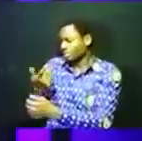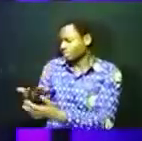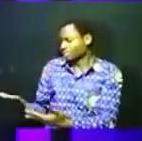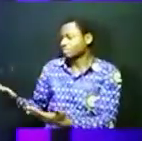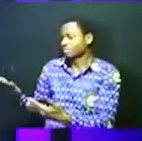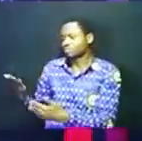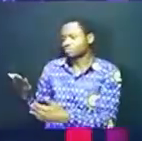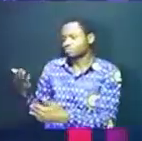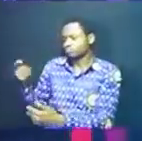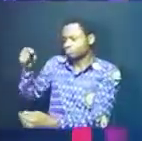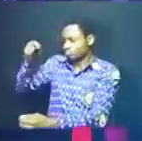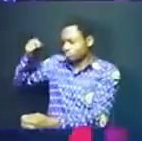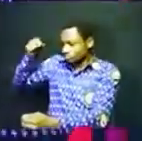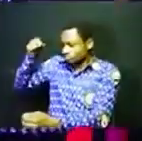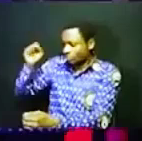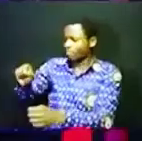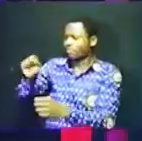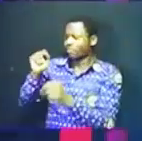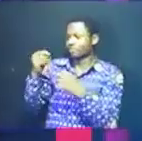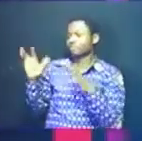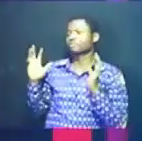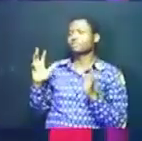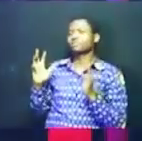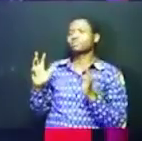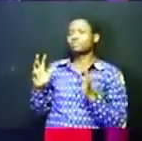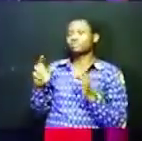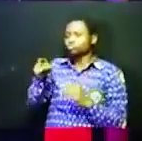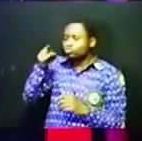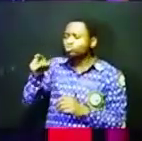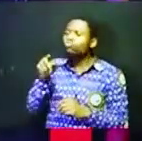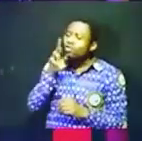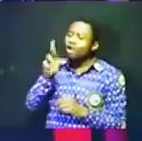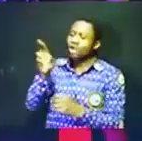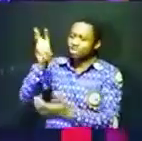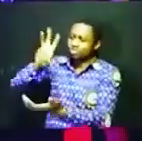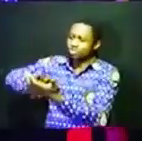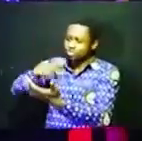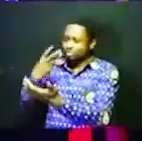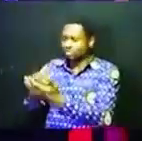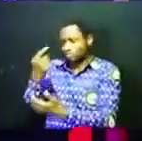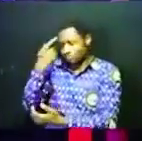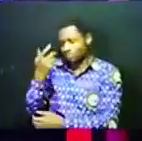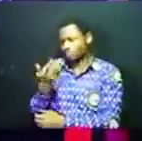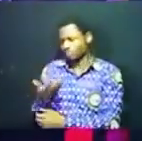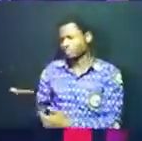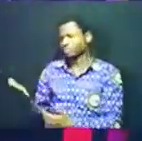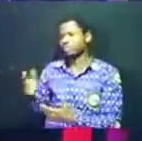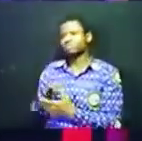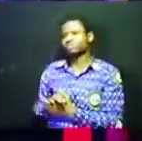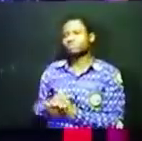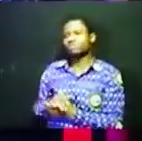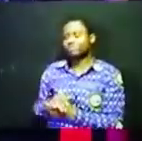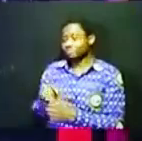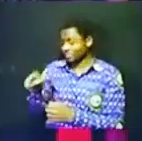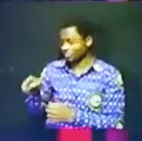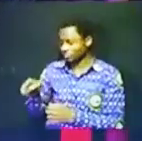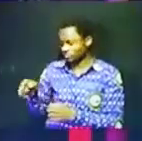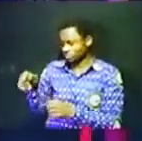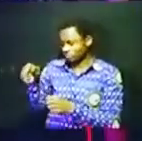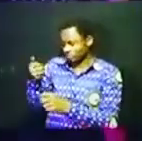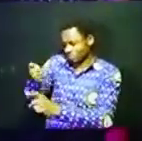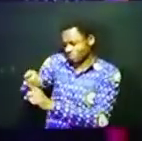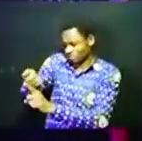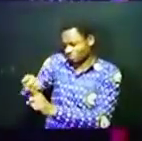48. Now, did This one is standing on his own. Wait,